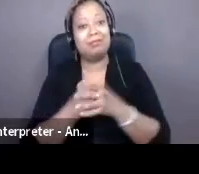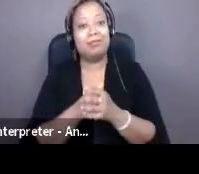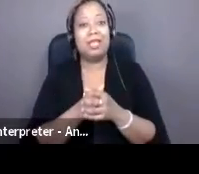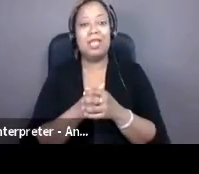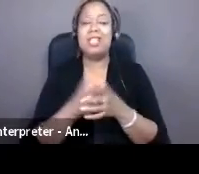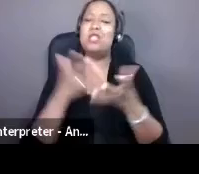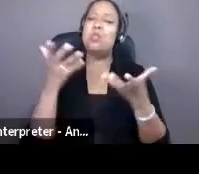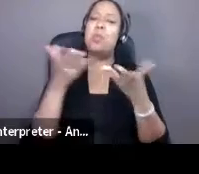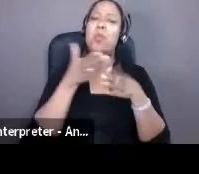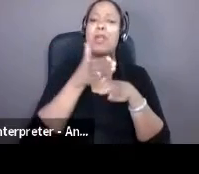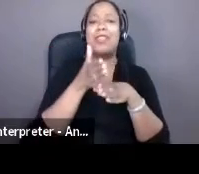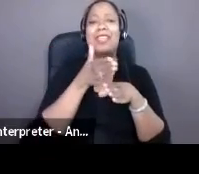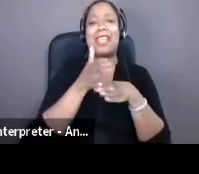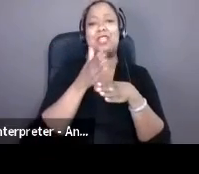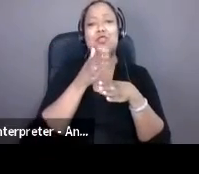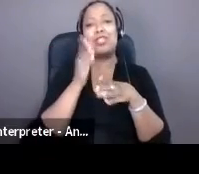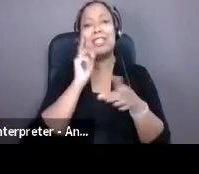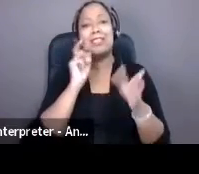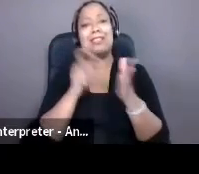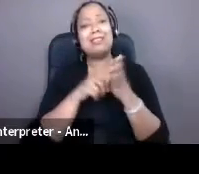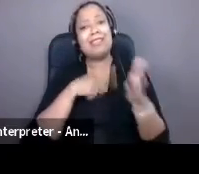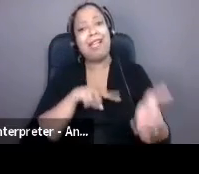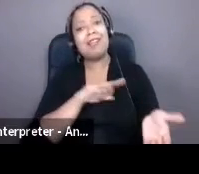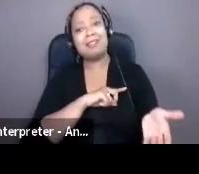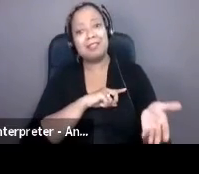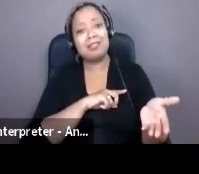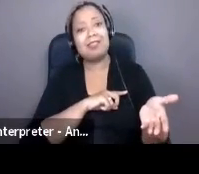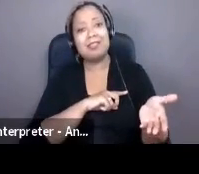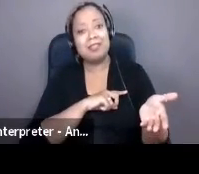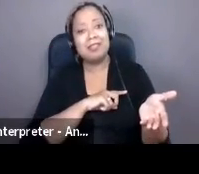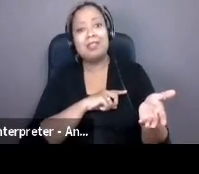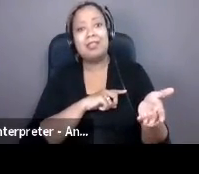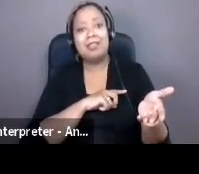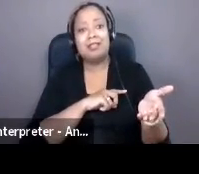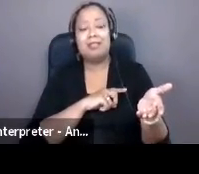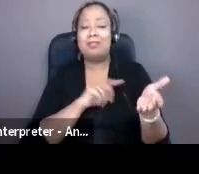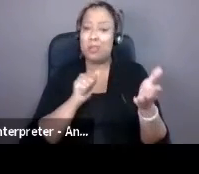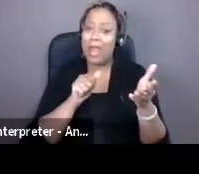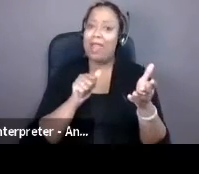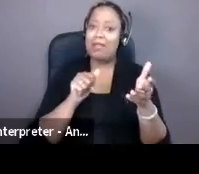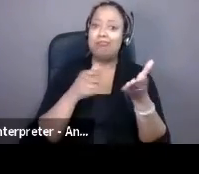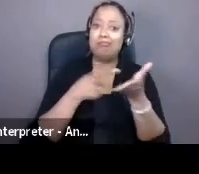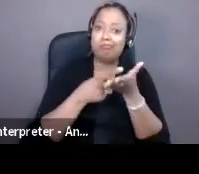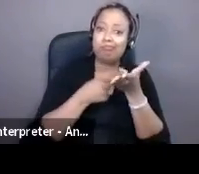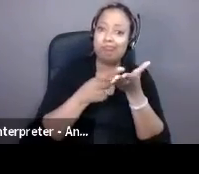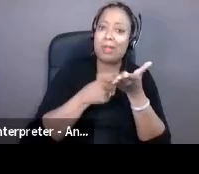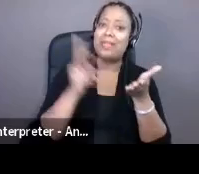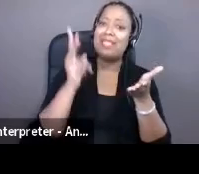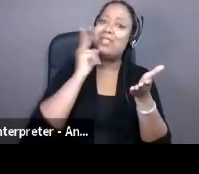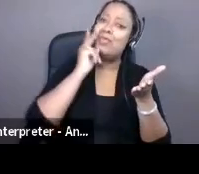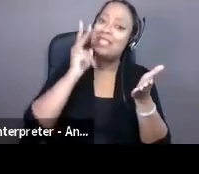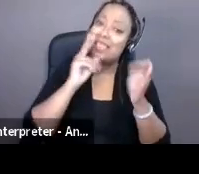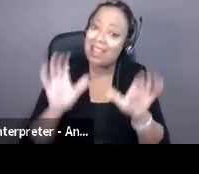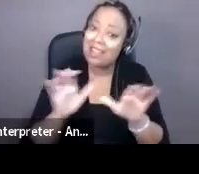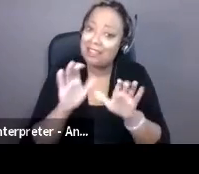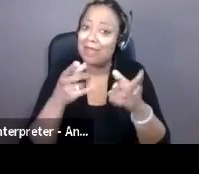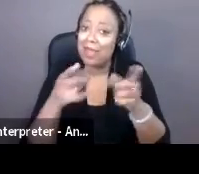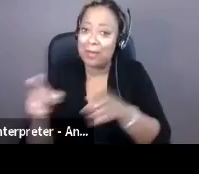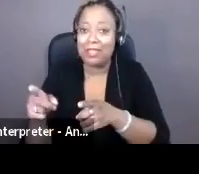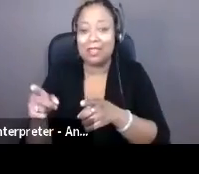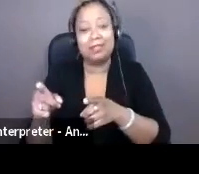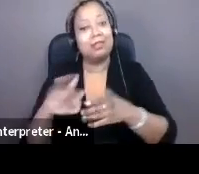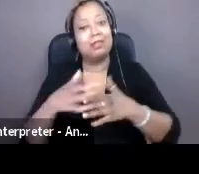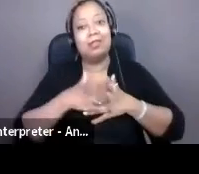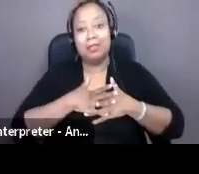industry to basically see us. Right. You could talk about it, but to actually see it in action is pretty